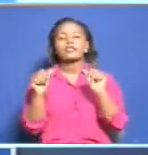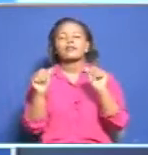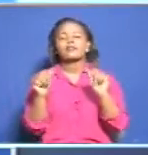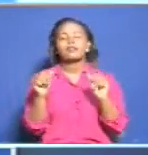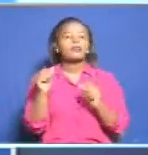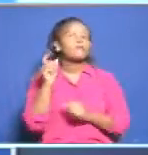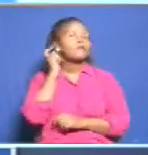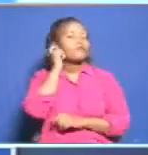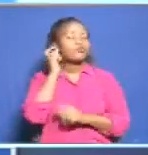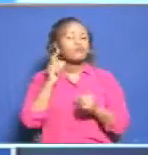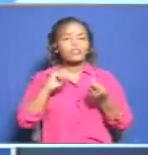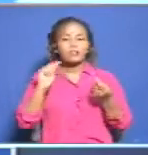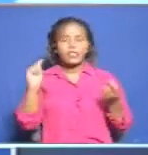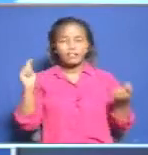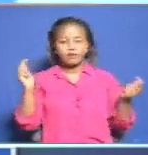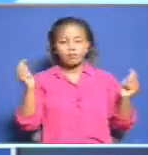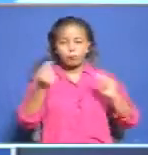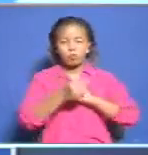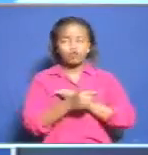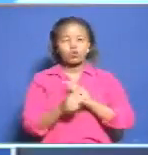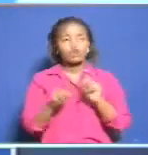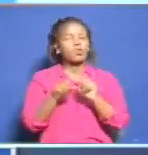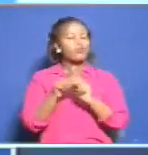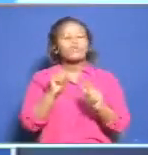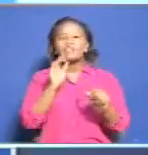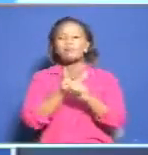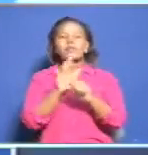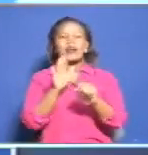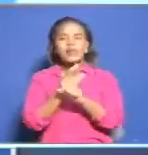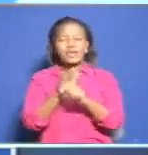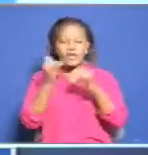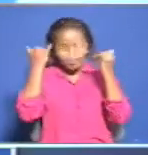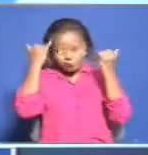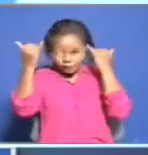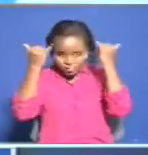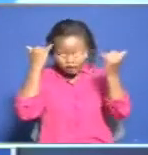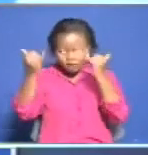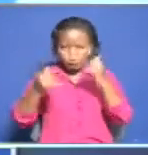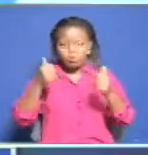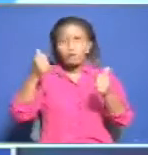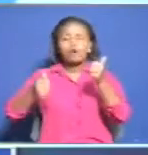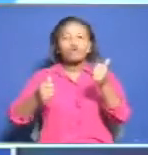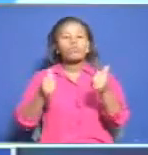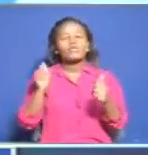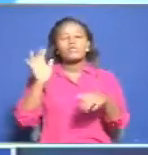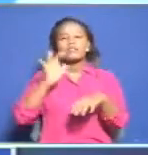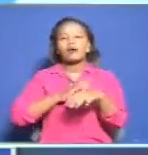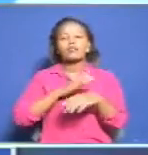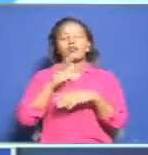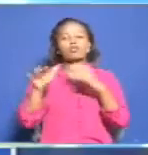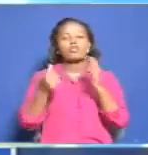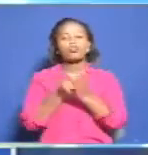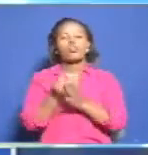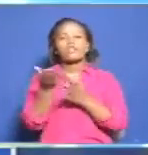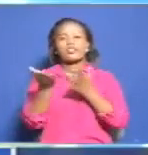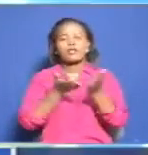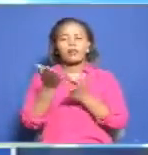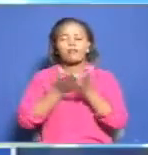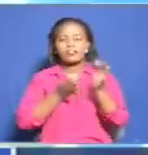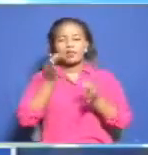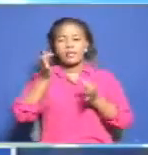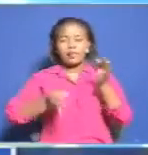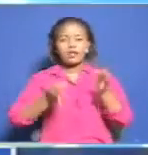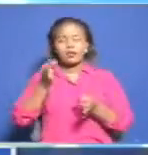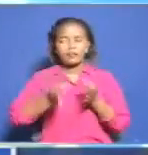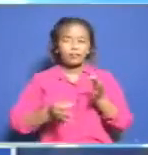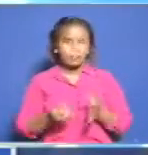Mutunga's transformation with many initiatives that focused every on service delivery. One great